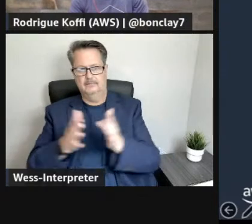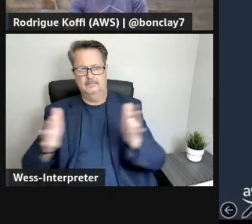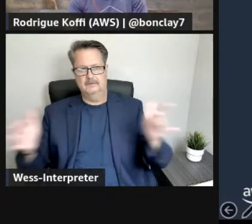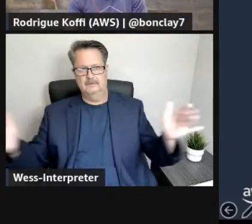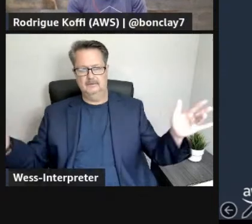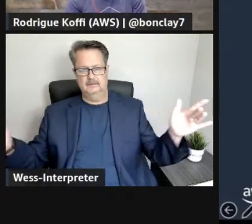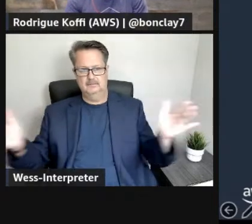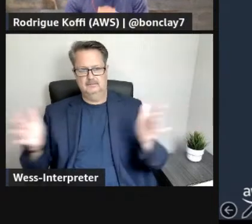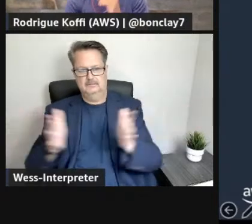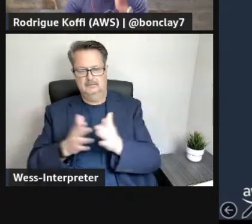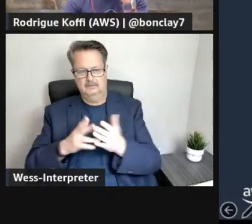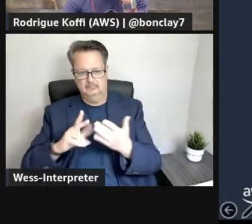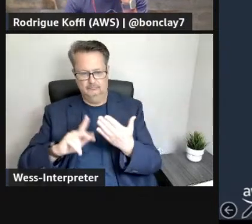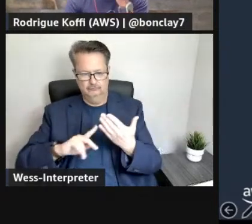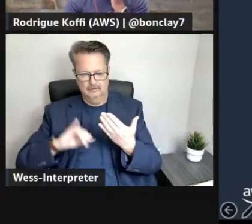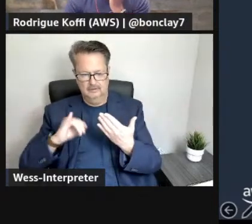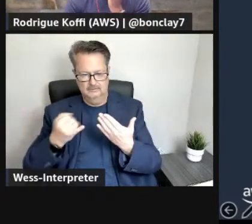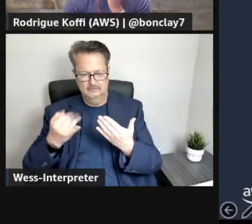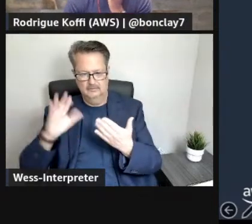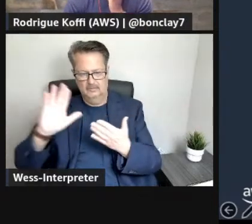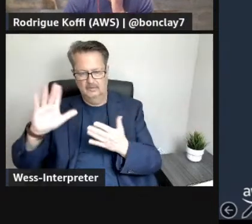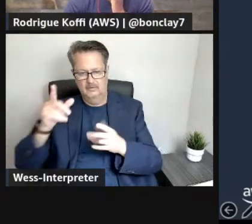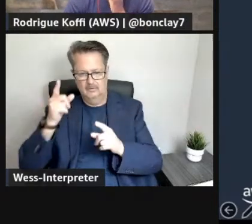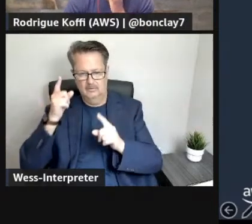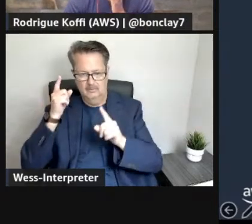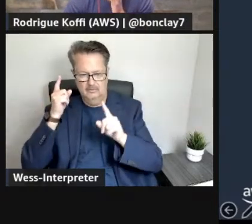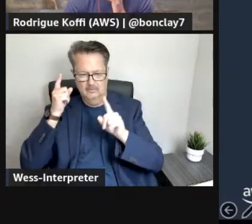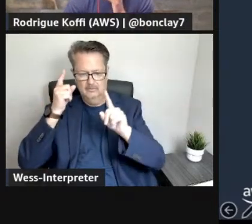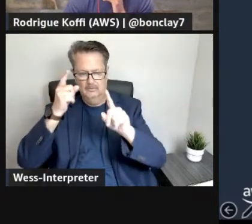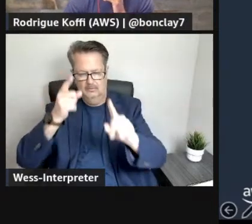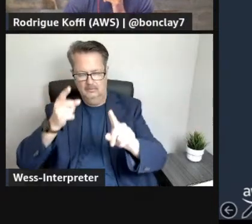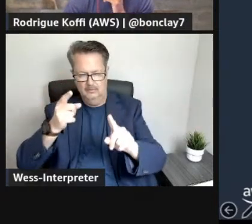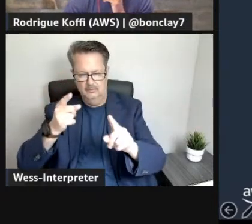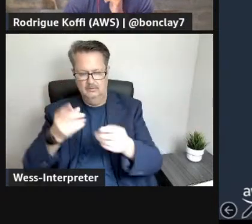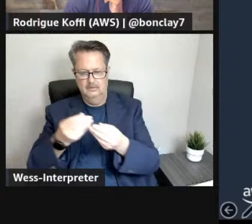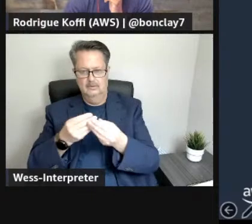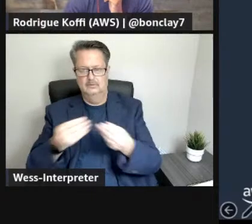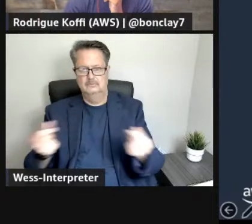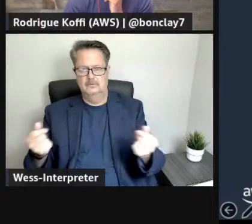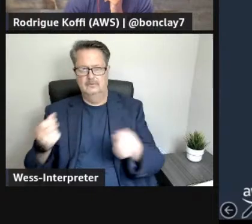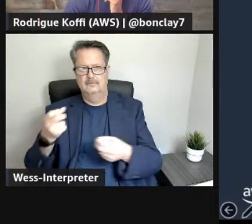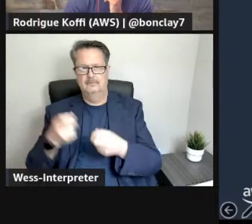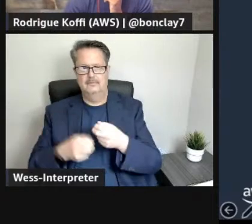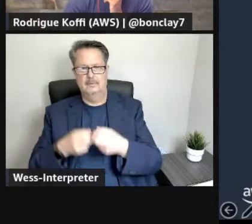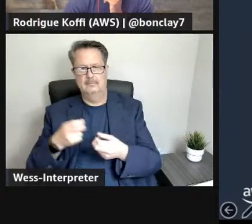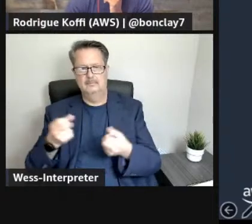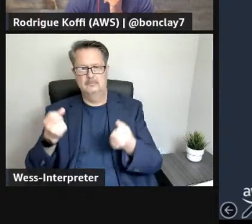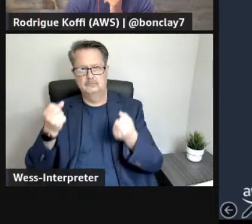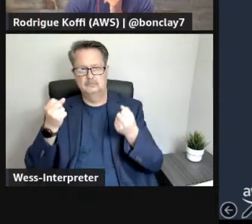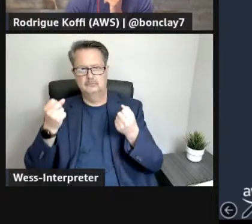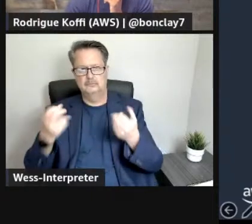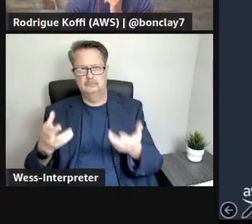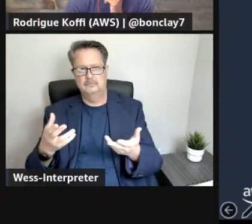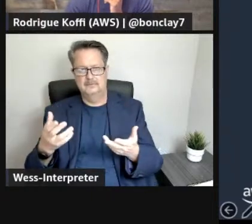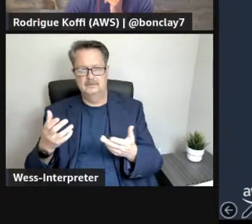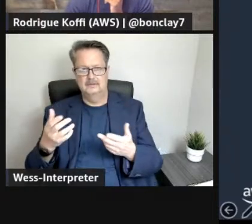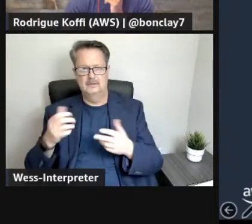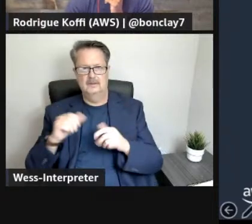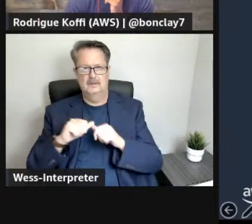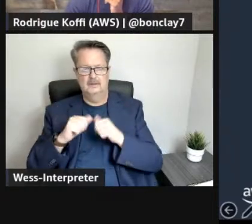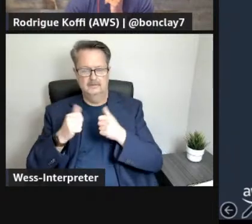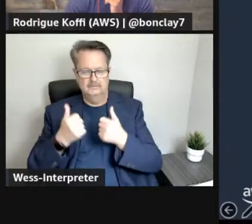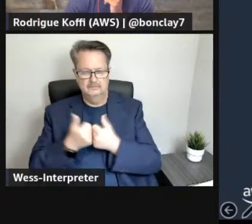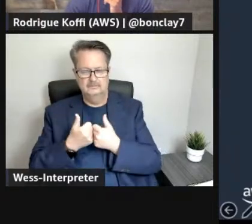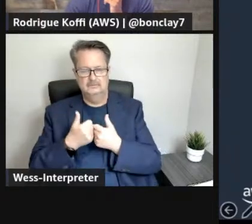it aims to solve the problem of having too many agents and having vendor-specific